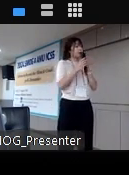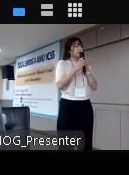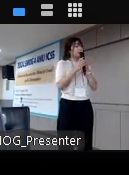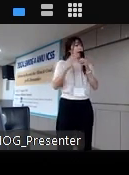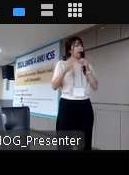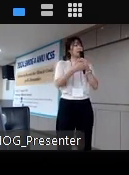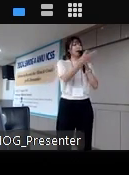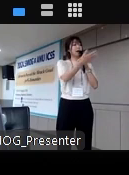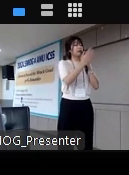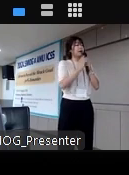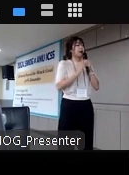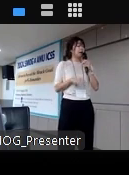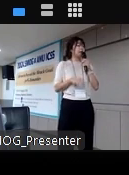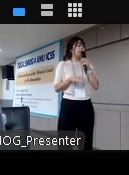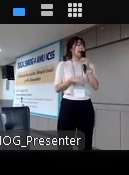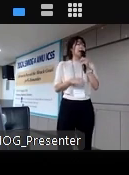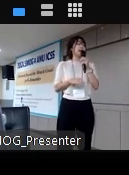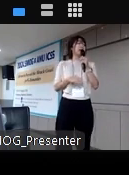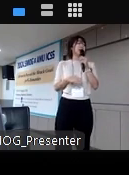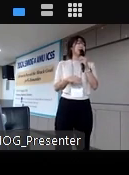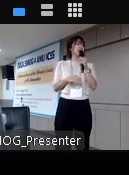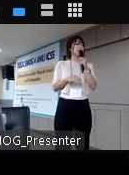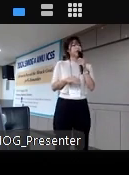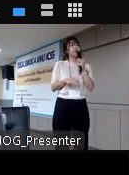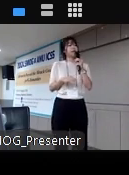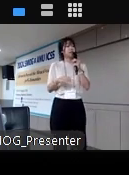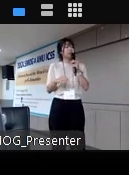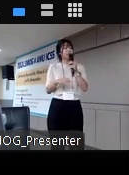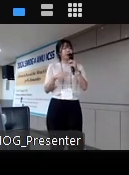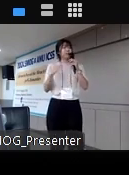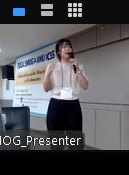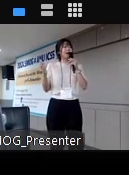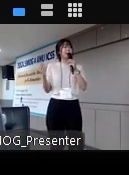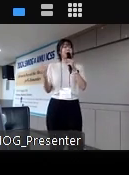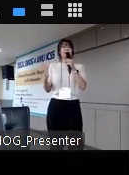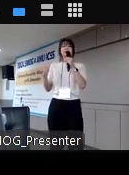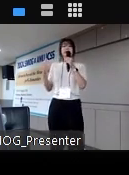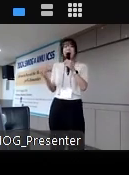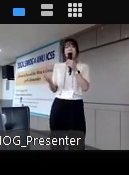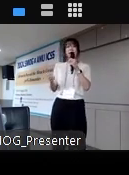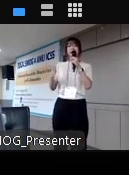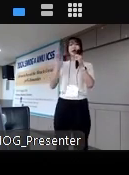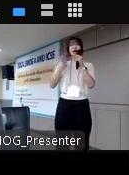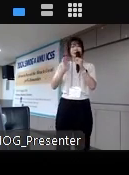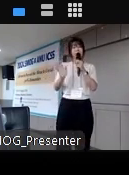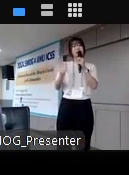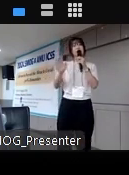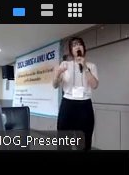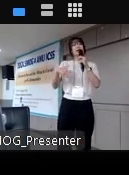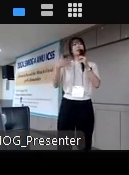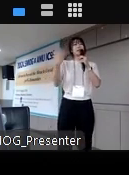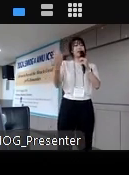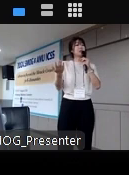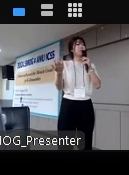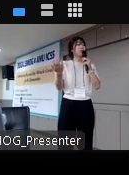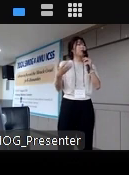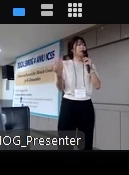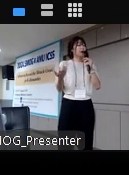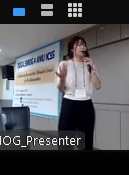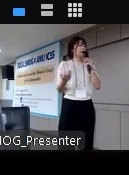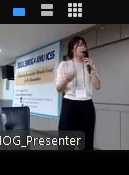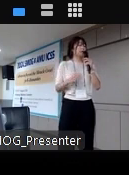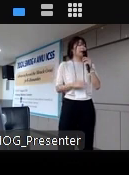11, if you add some kind of a narrative, Mary hangs out with Sue, Sue says something very bad, Mary gets really angry and push, there's at least